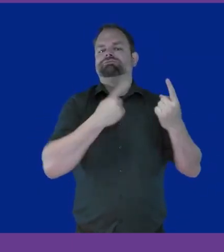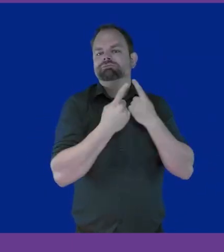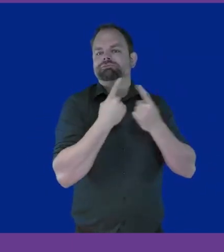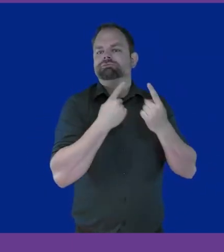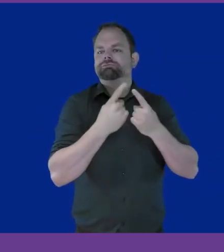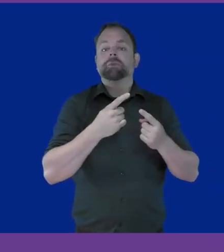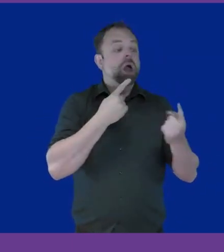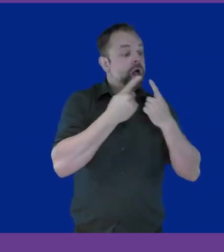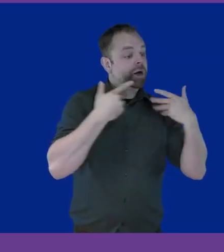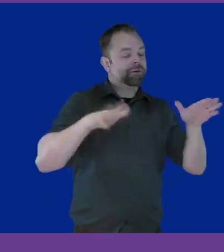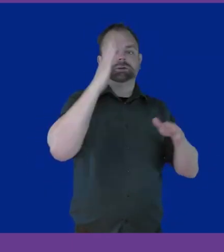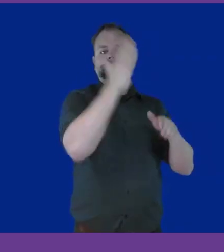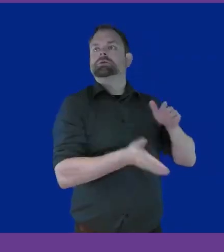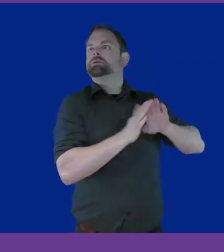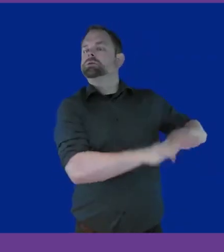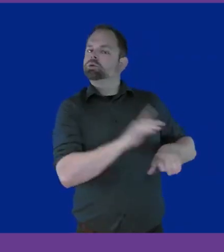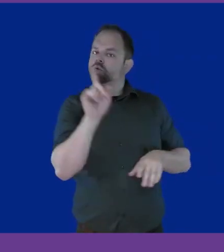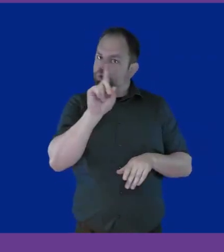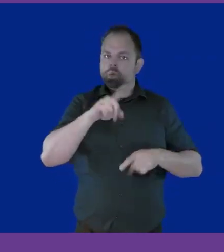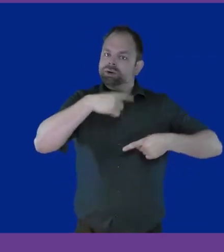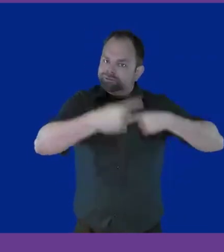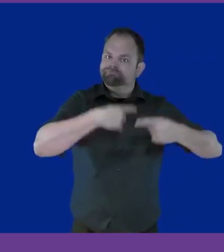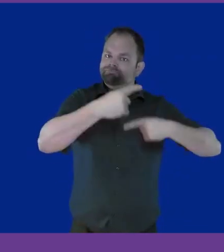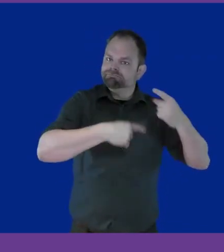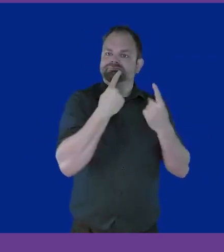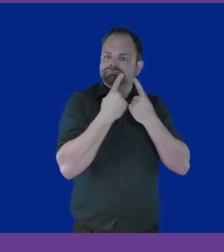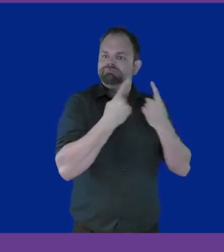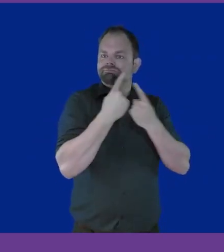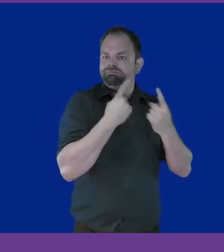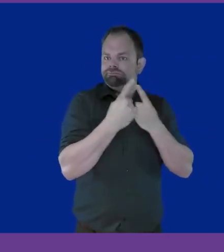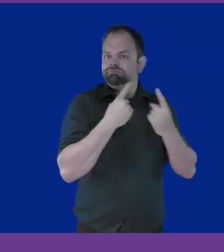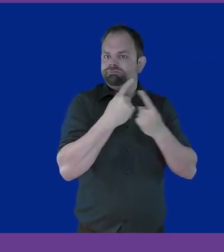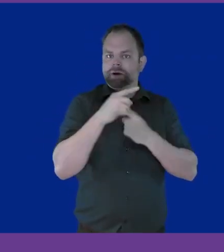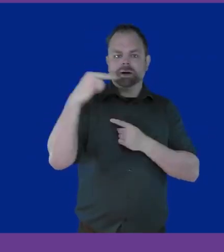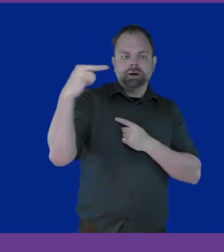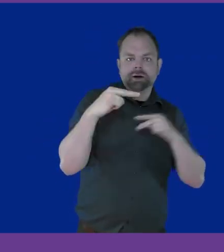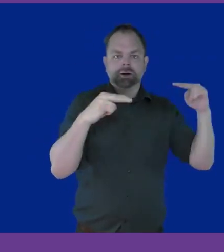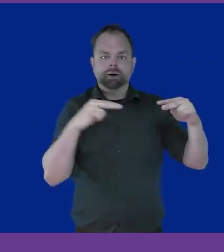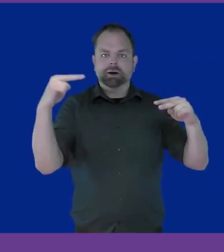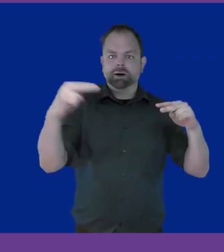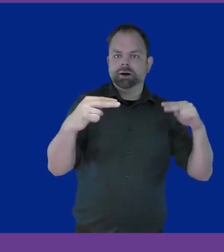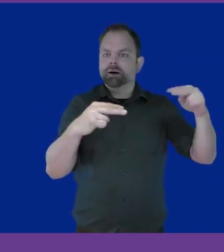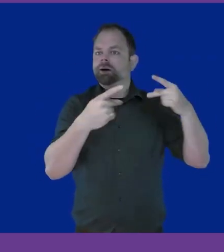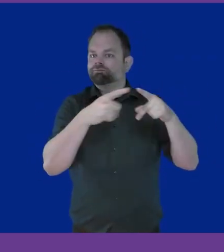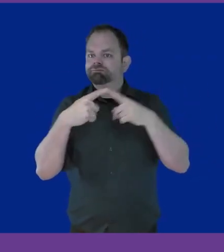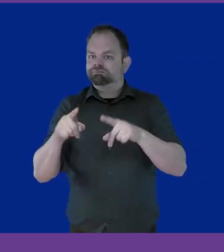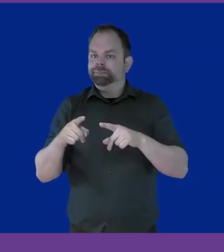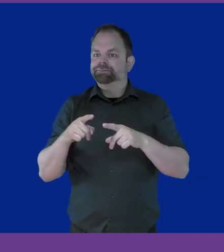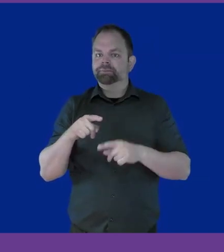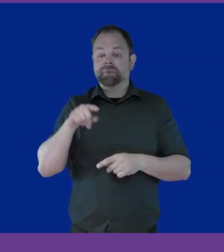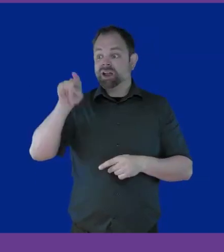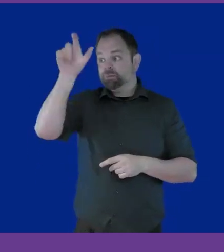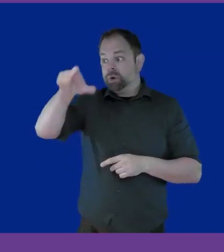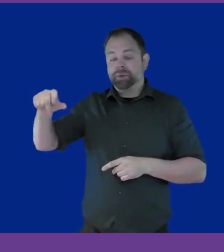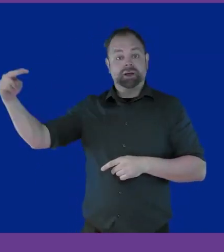people's senses, then you can include things. So I'm very happy that we're joined today in all these conversations, because that